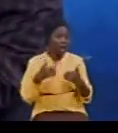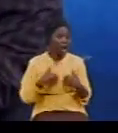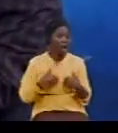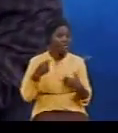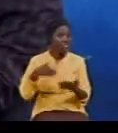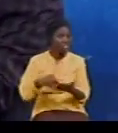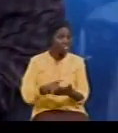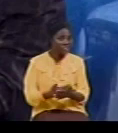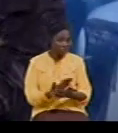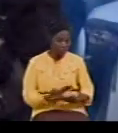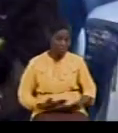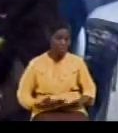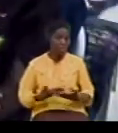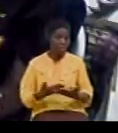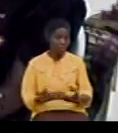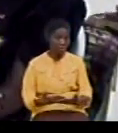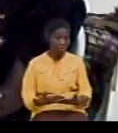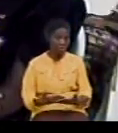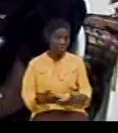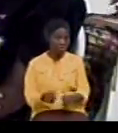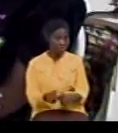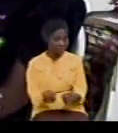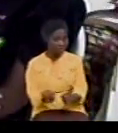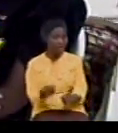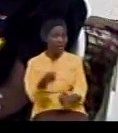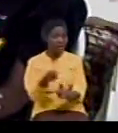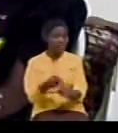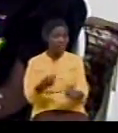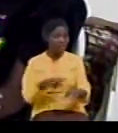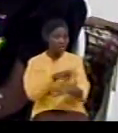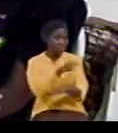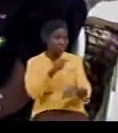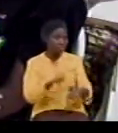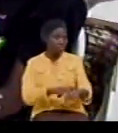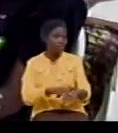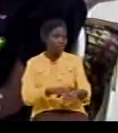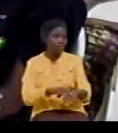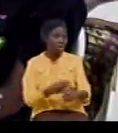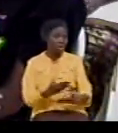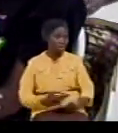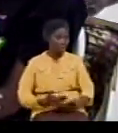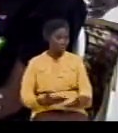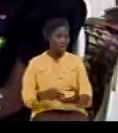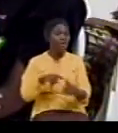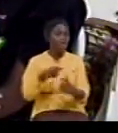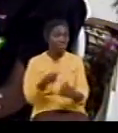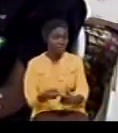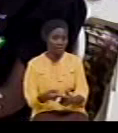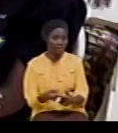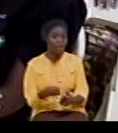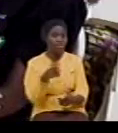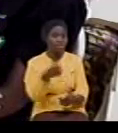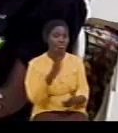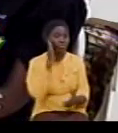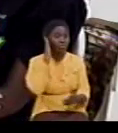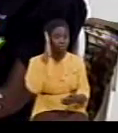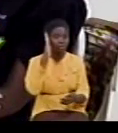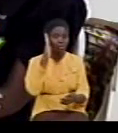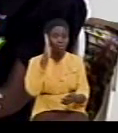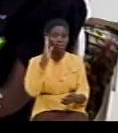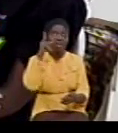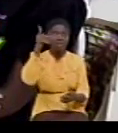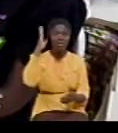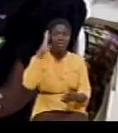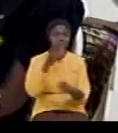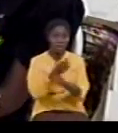new birth. Different from the natural birth, is then he will deliver you from